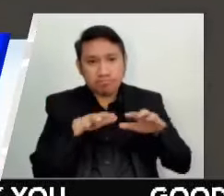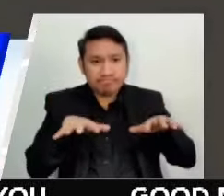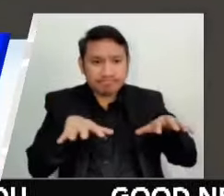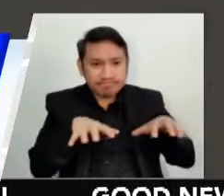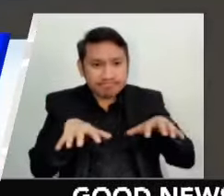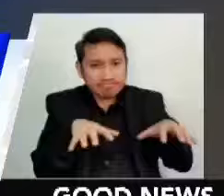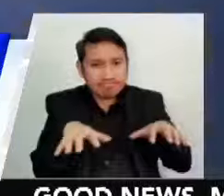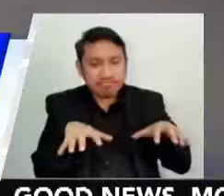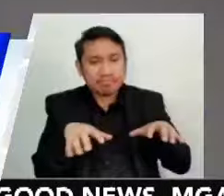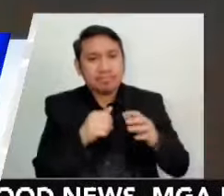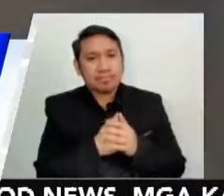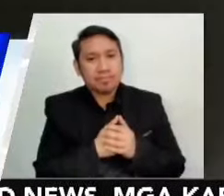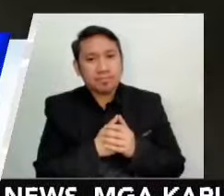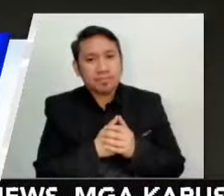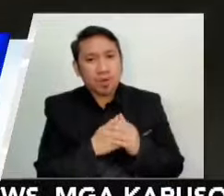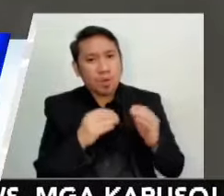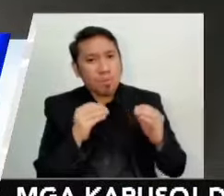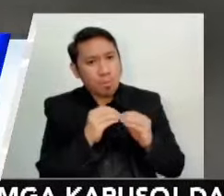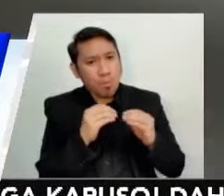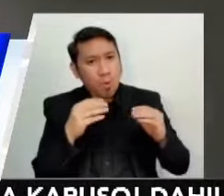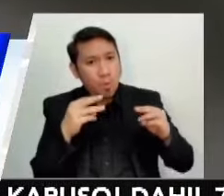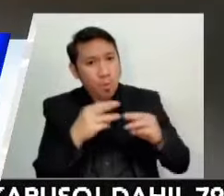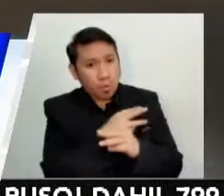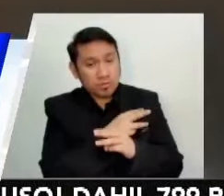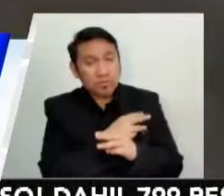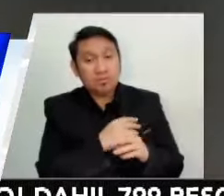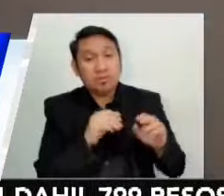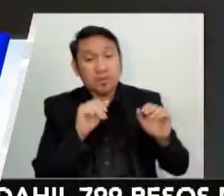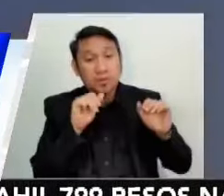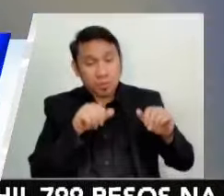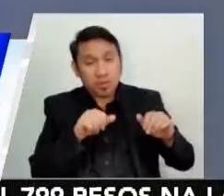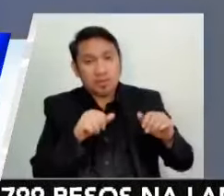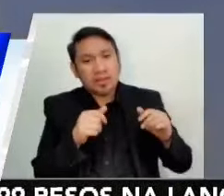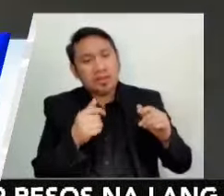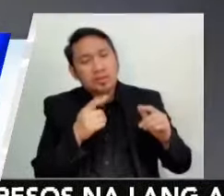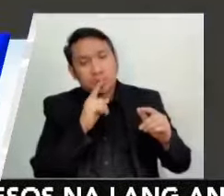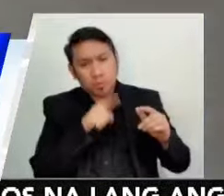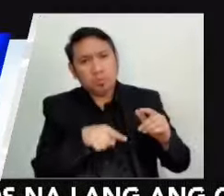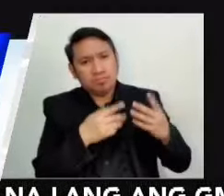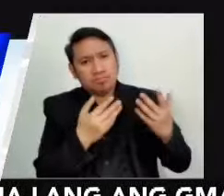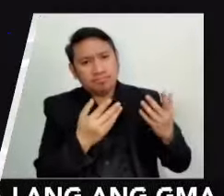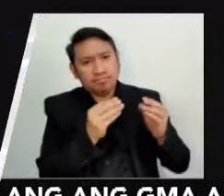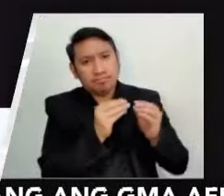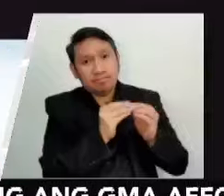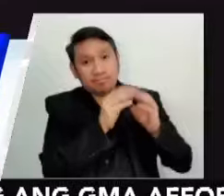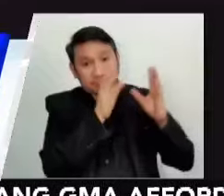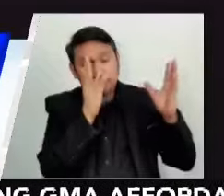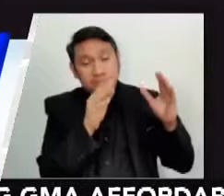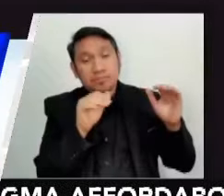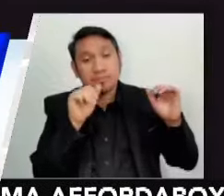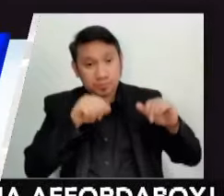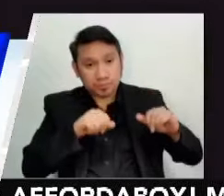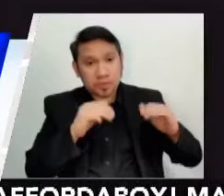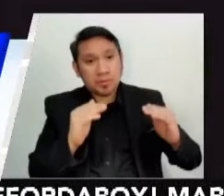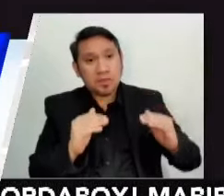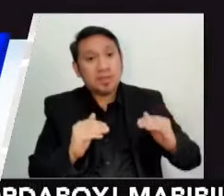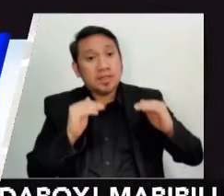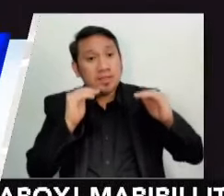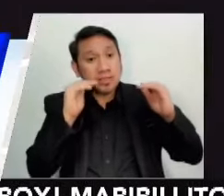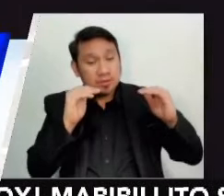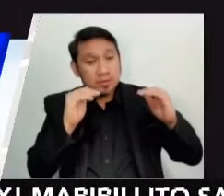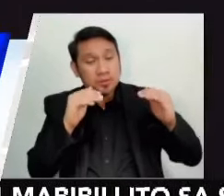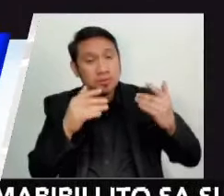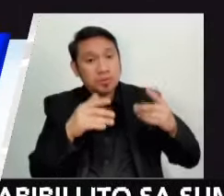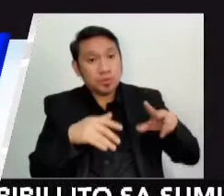lalala, pwedeng magkaroon ng magmatic eruption. So if this happens, pwedeng itaas namin yung alert level from alert level 2 to